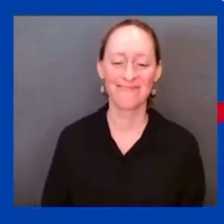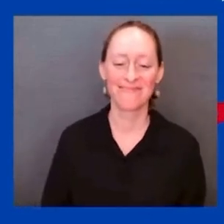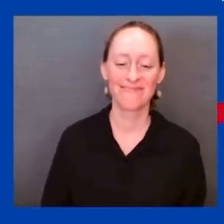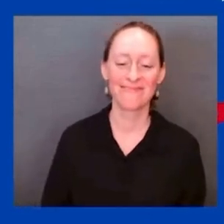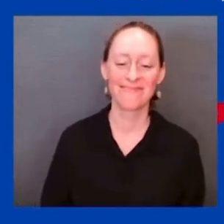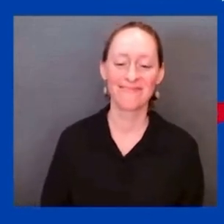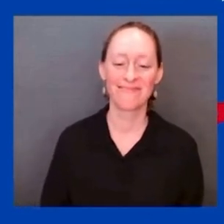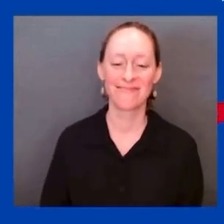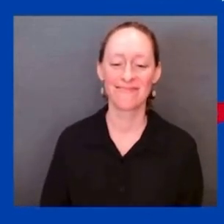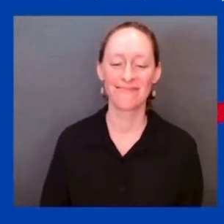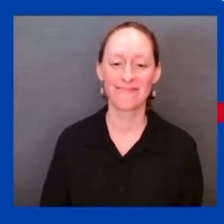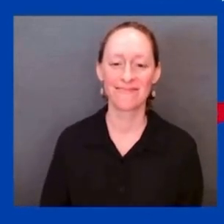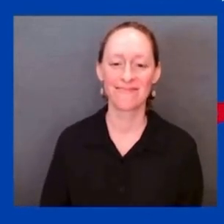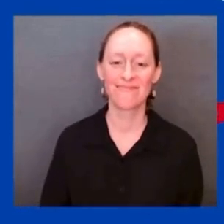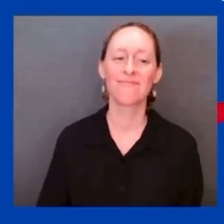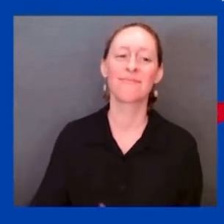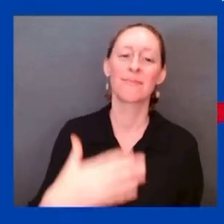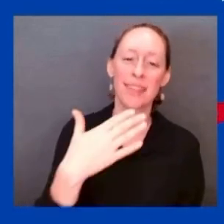Thank you.